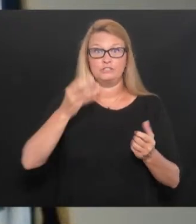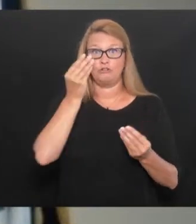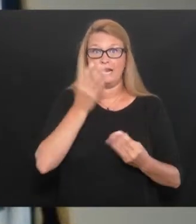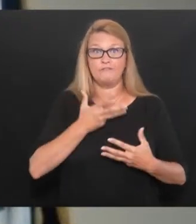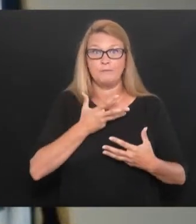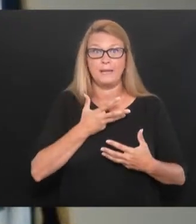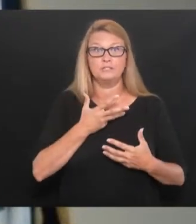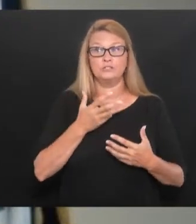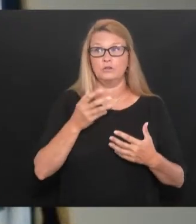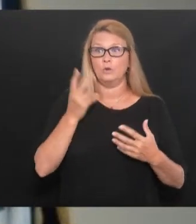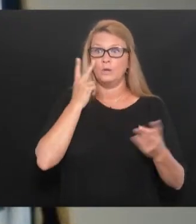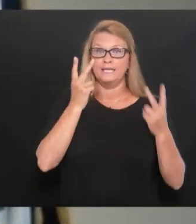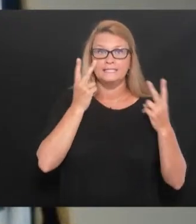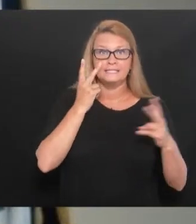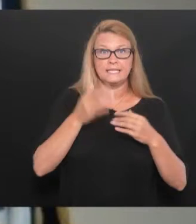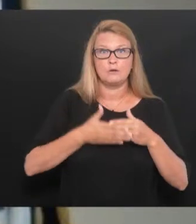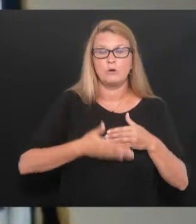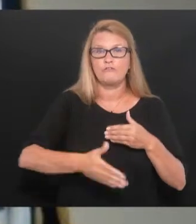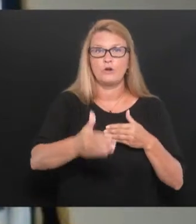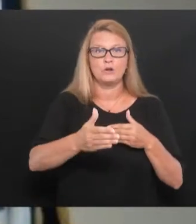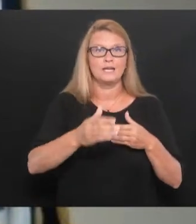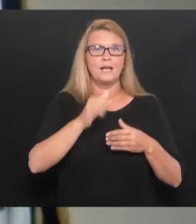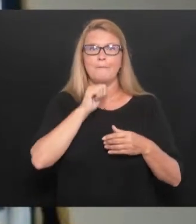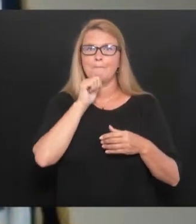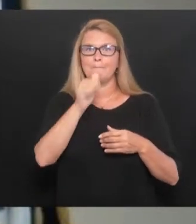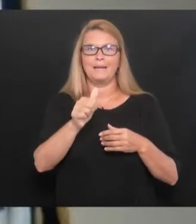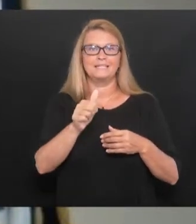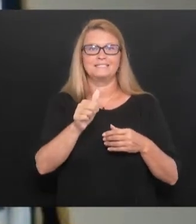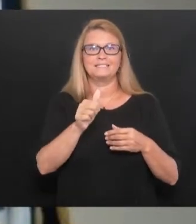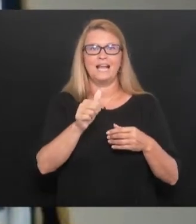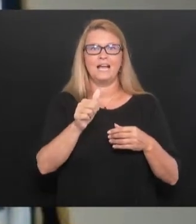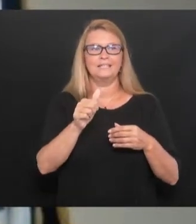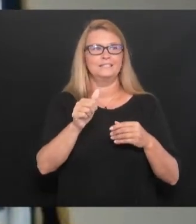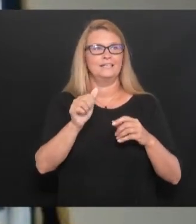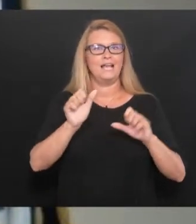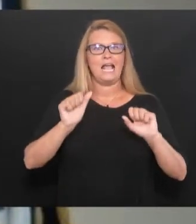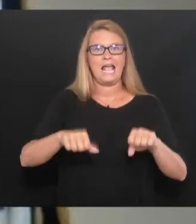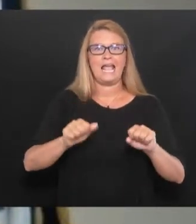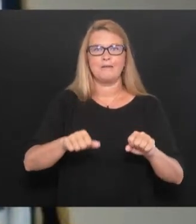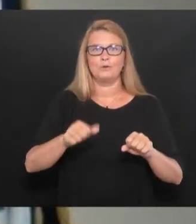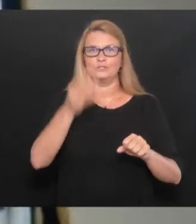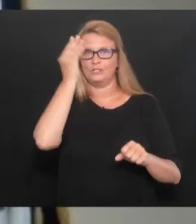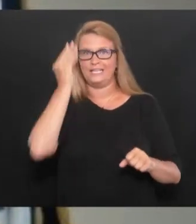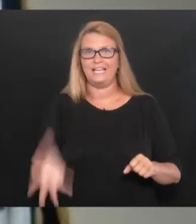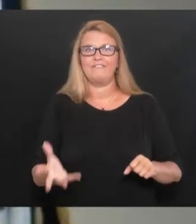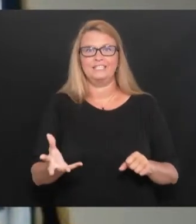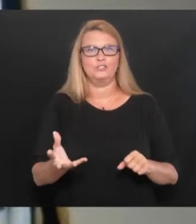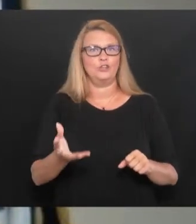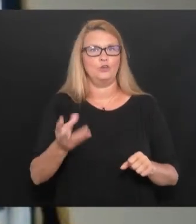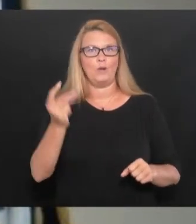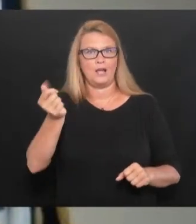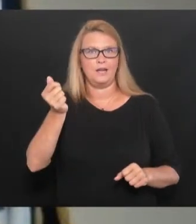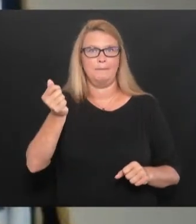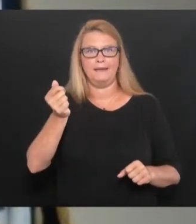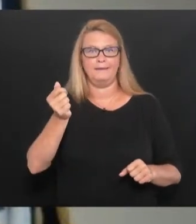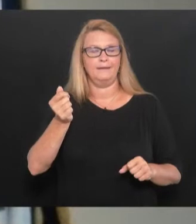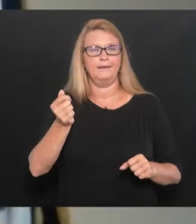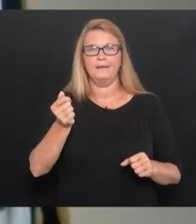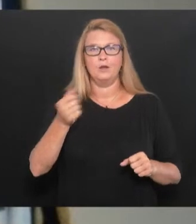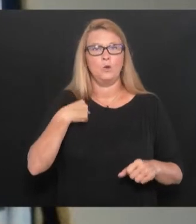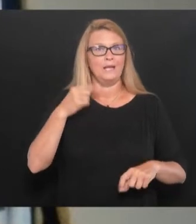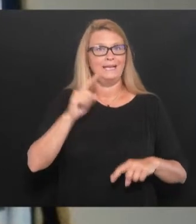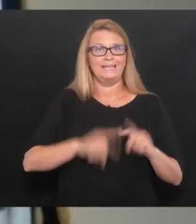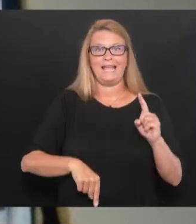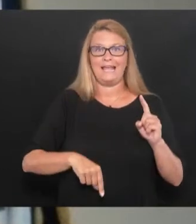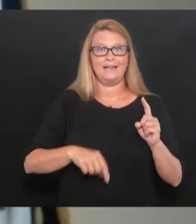make decisions going forward, but it's not actionable public health information that we use. So we can update